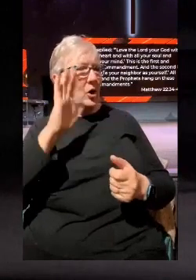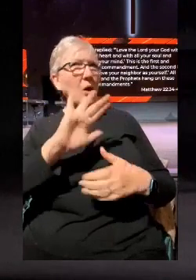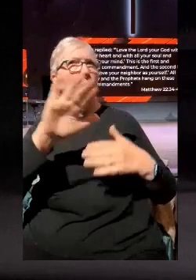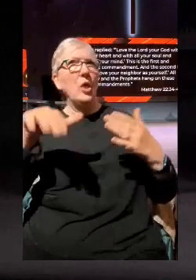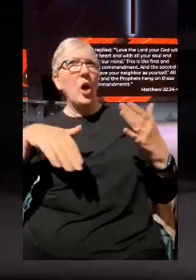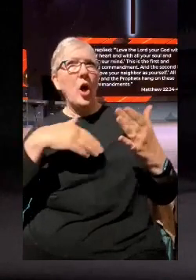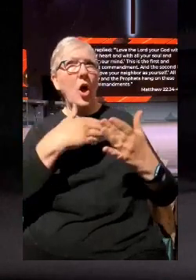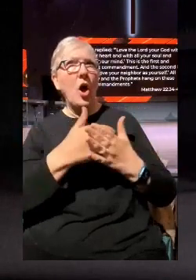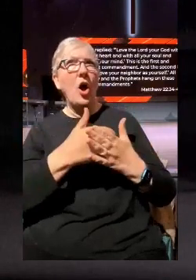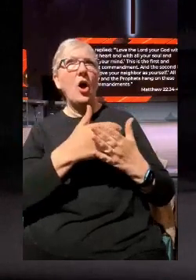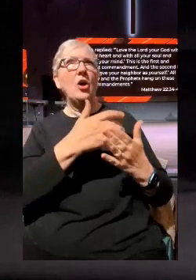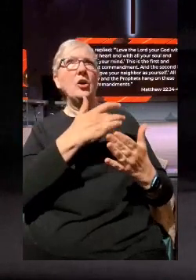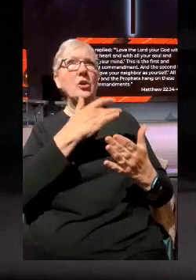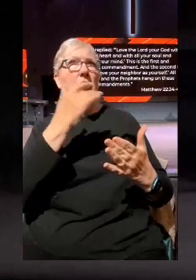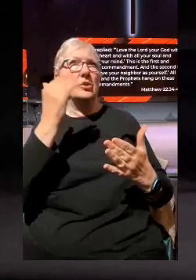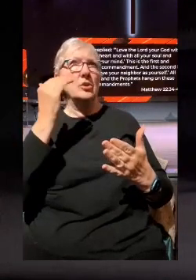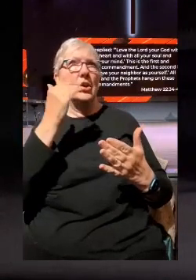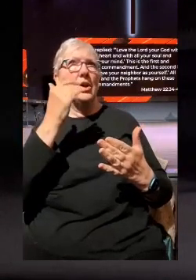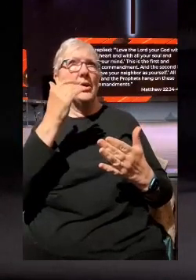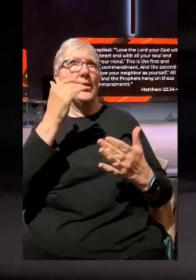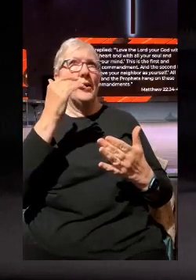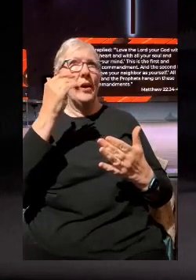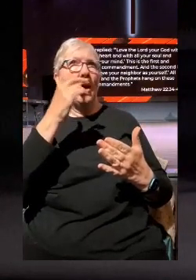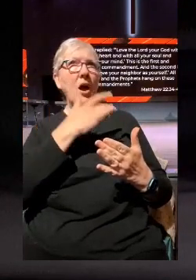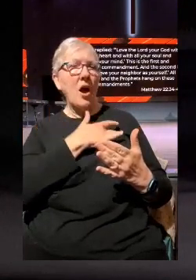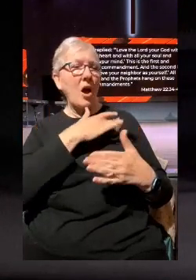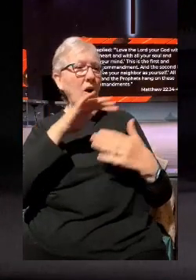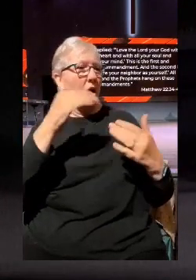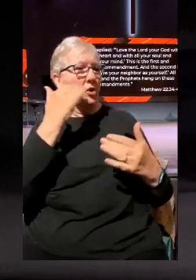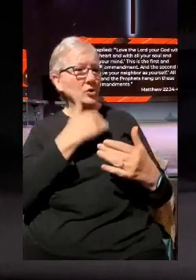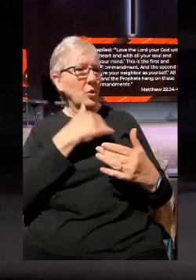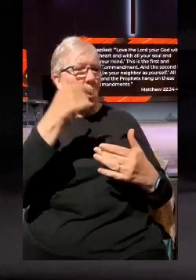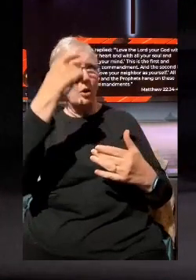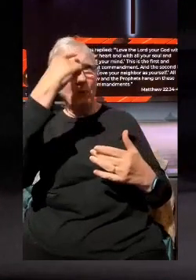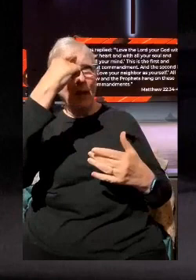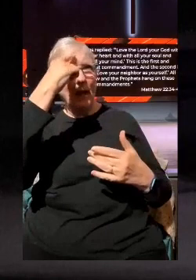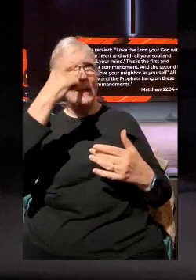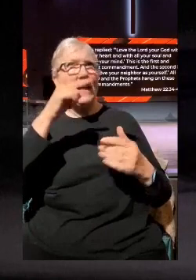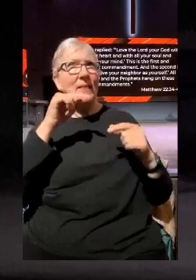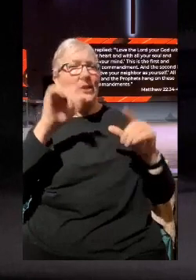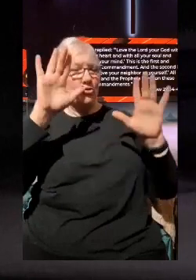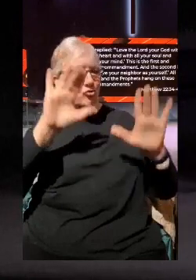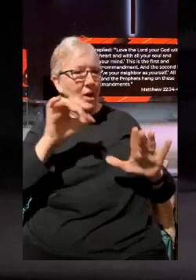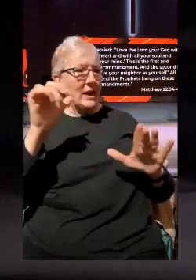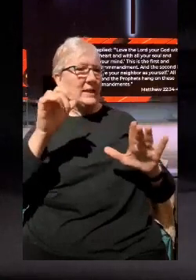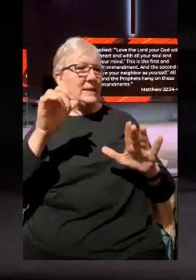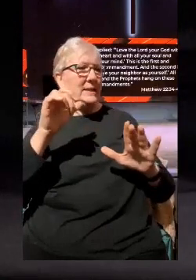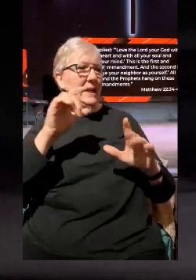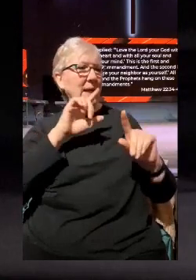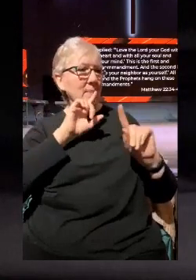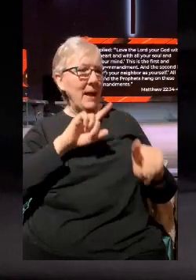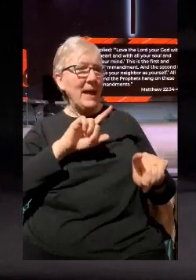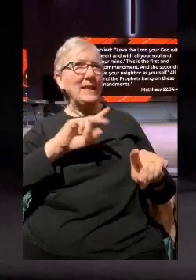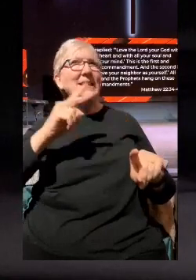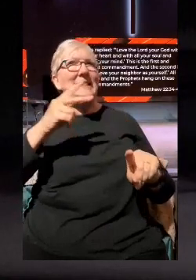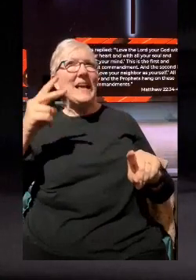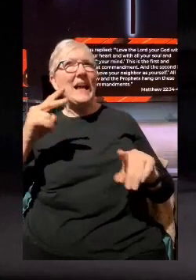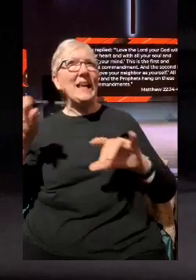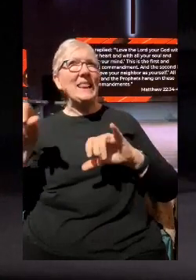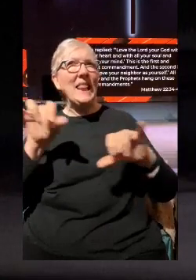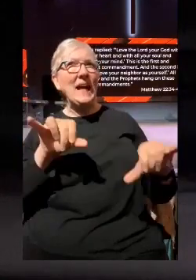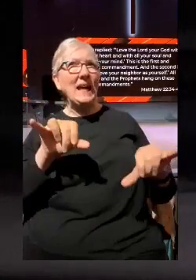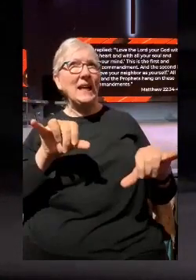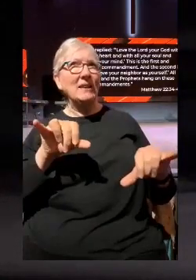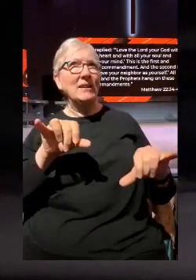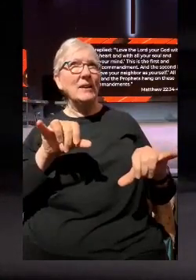and greatest commandment. And the second is like it. Love your neighbor as yourself. All the law and the prophets hang on